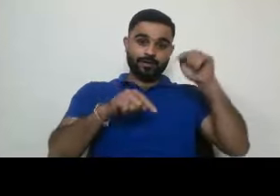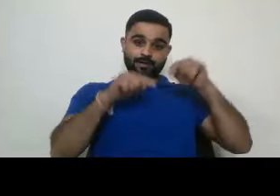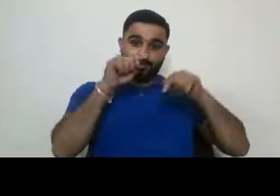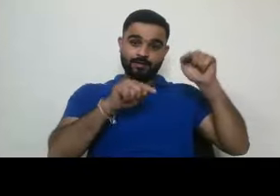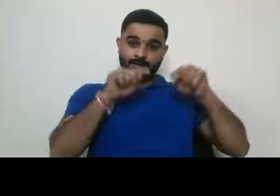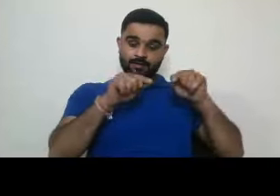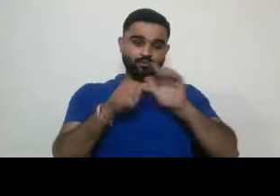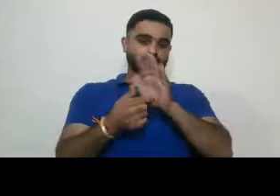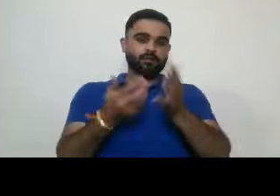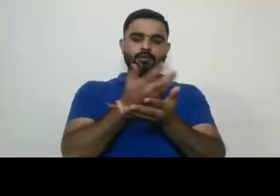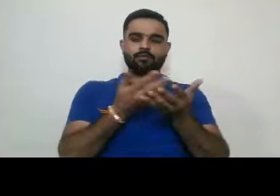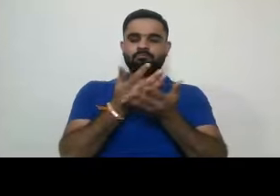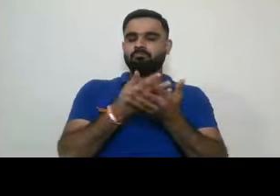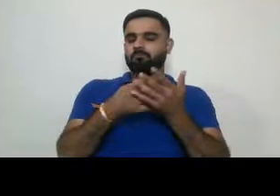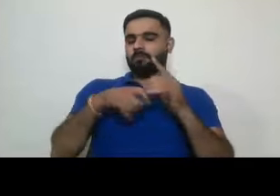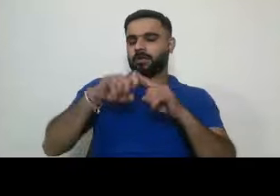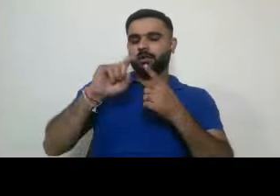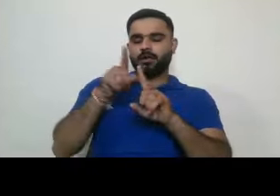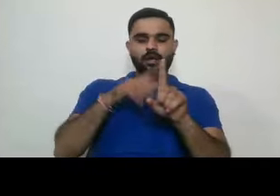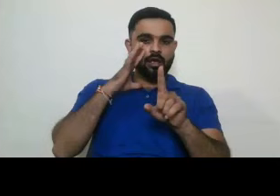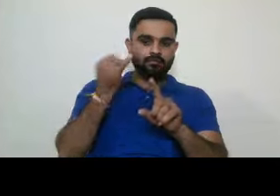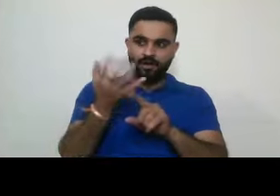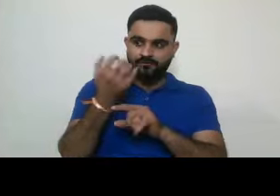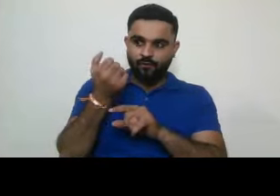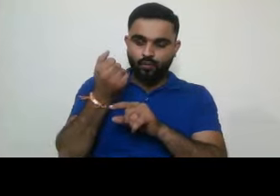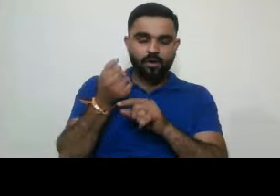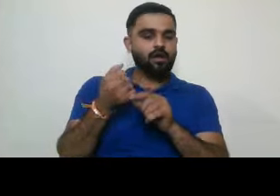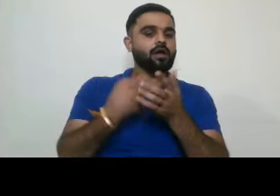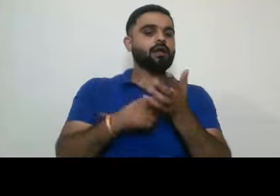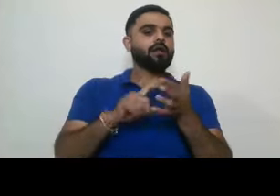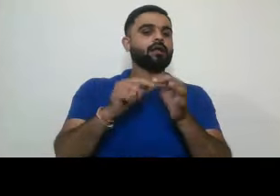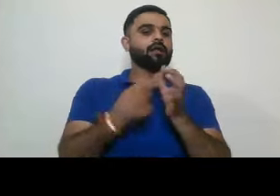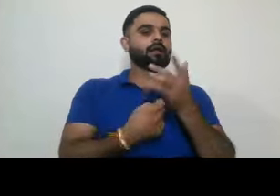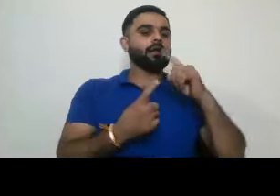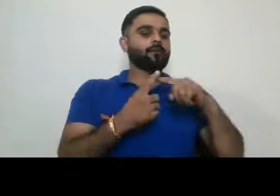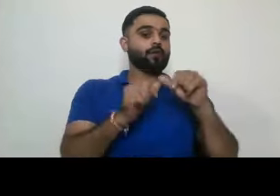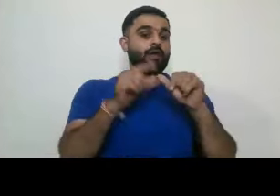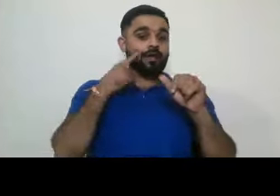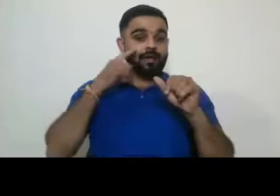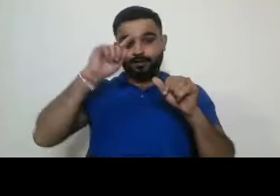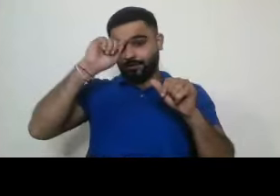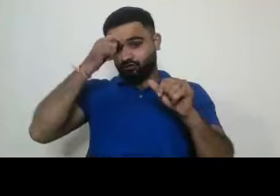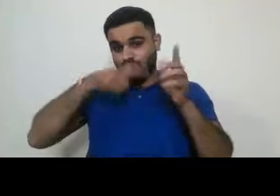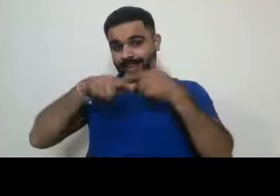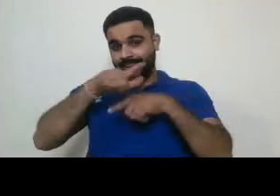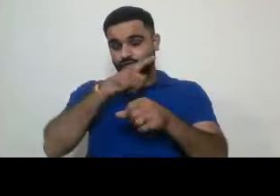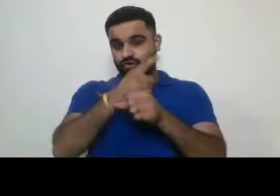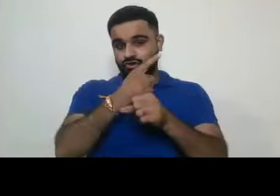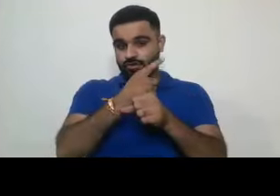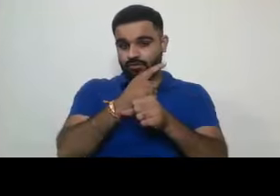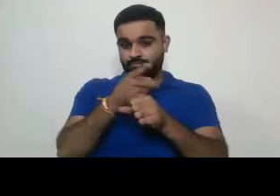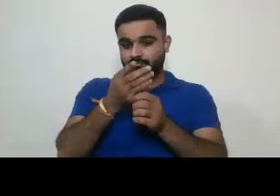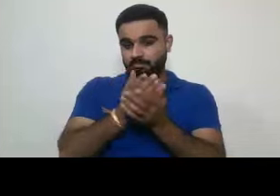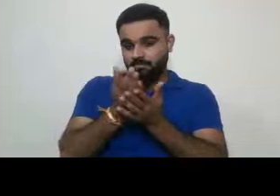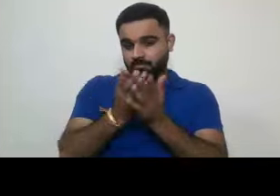we'll discuss some key findings of the latest British Council report on AI and English language teaching. And then find out what